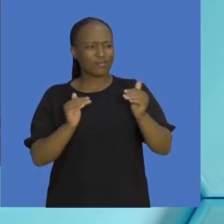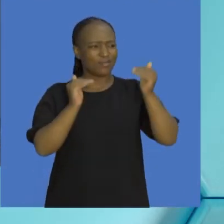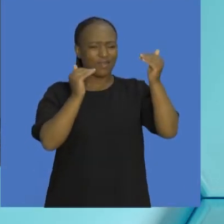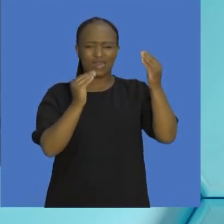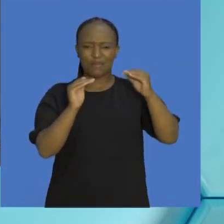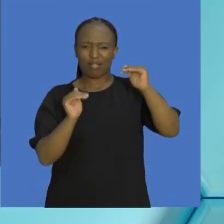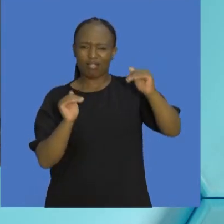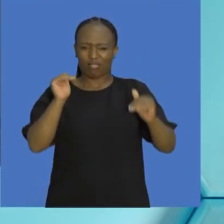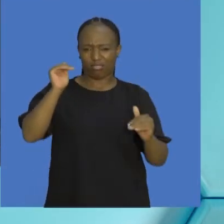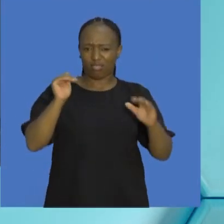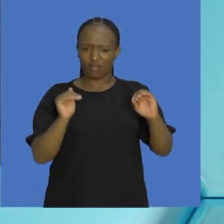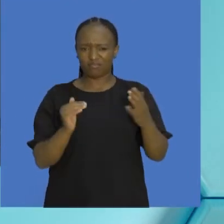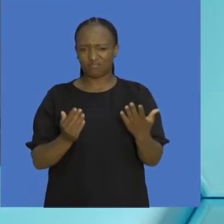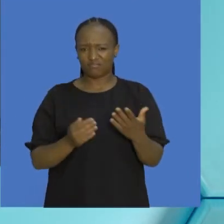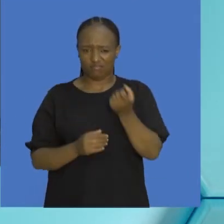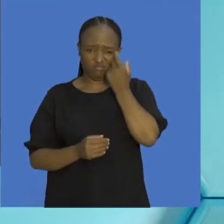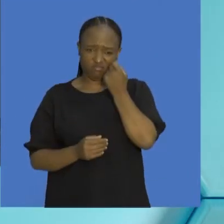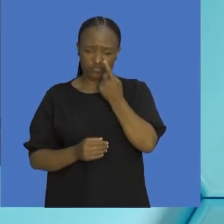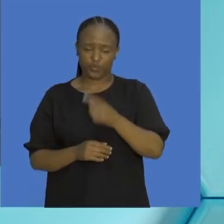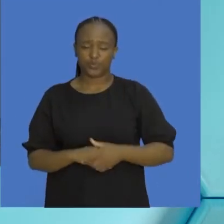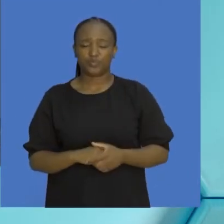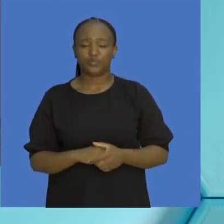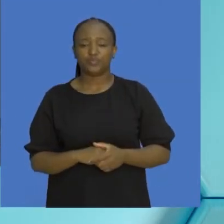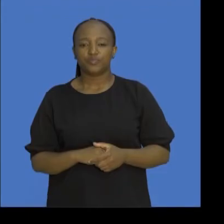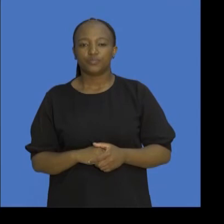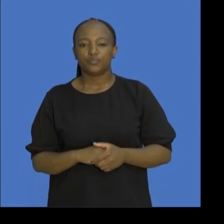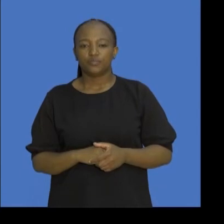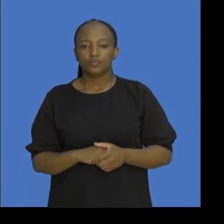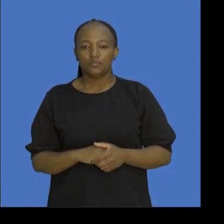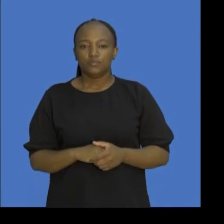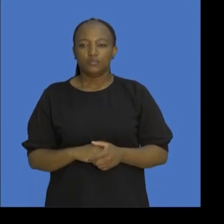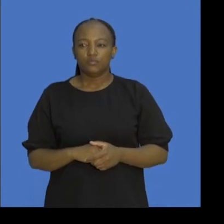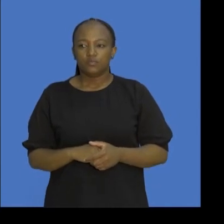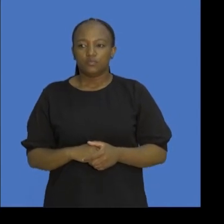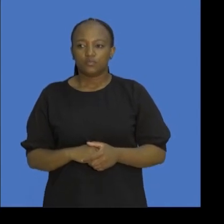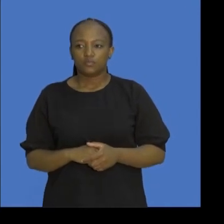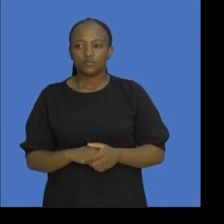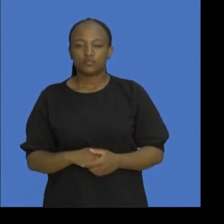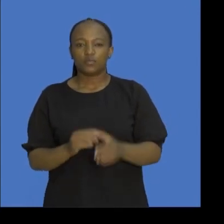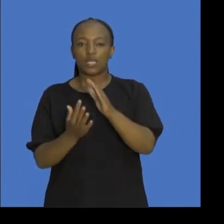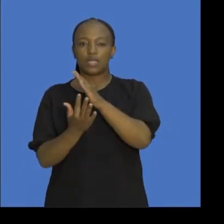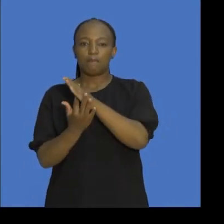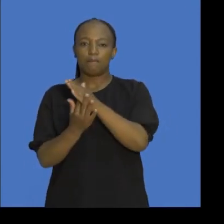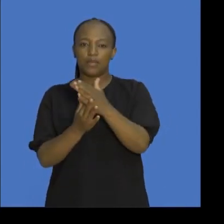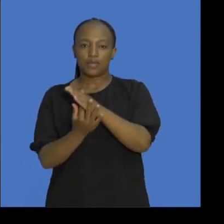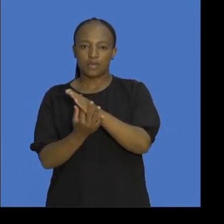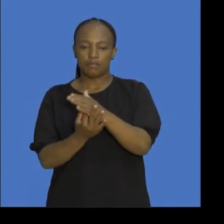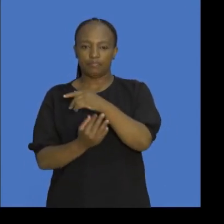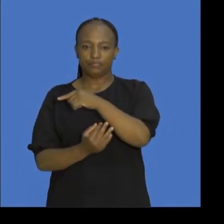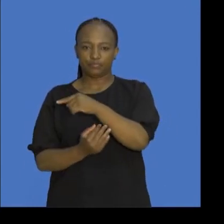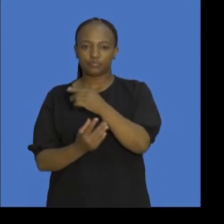the highest value. That's the dispersion. So the median